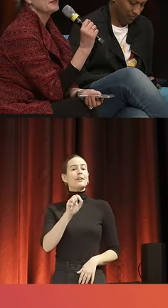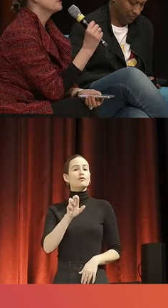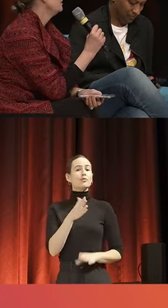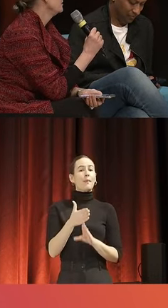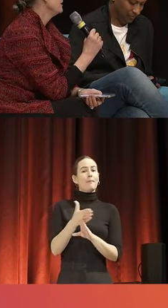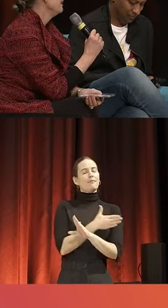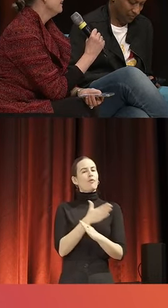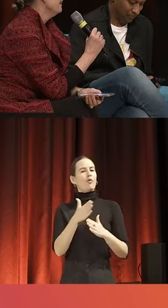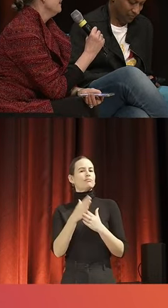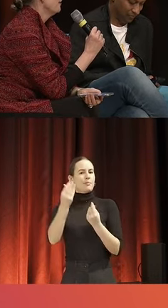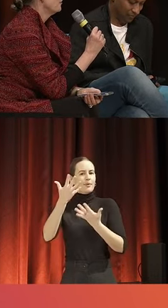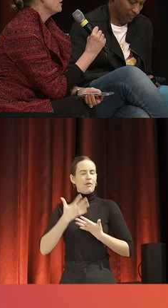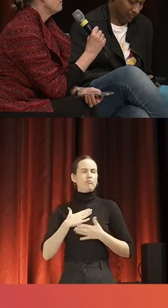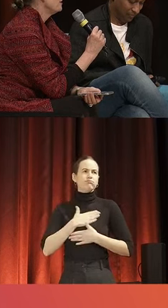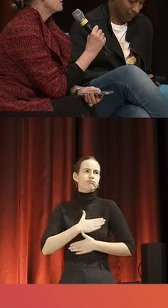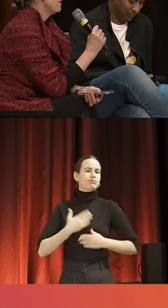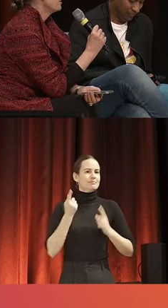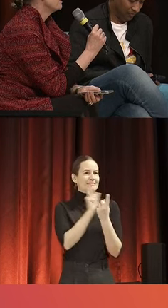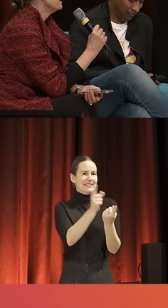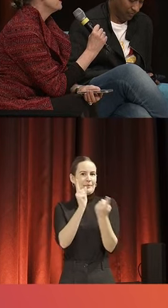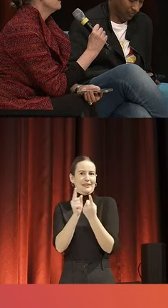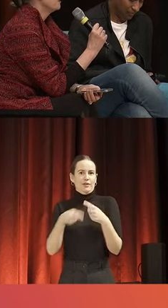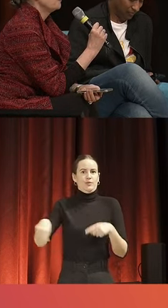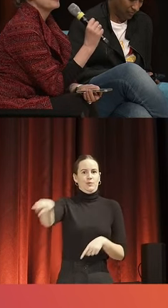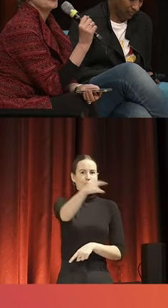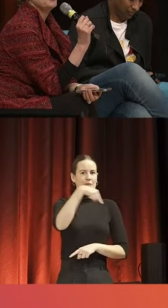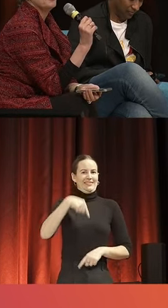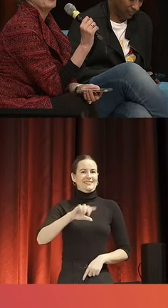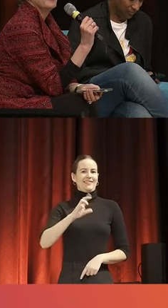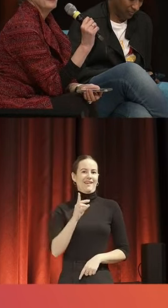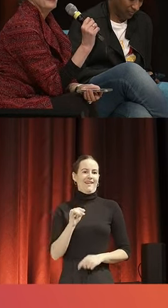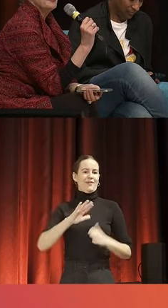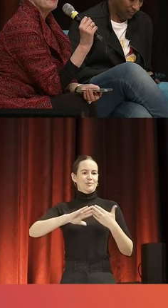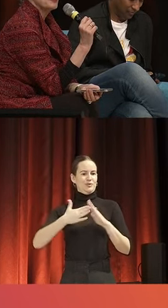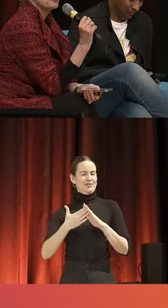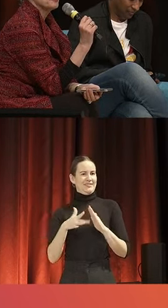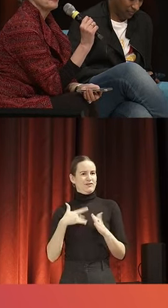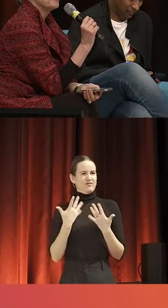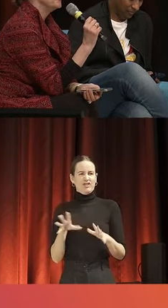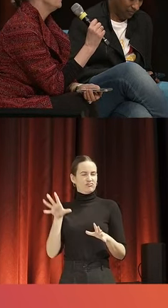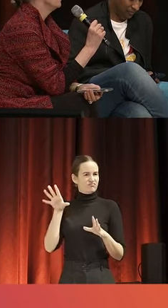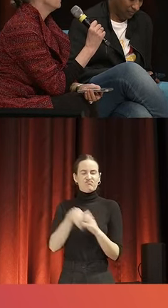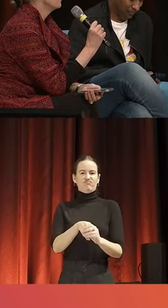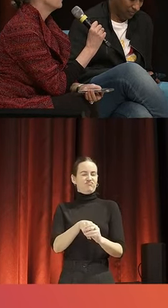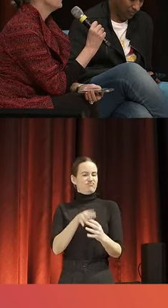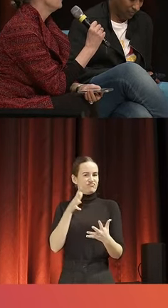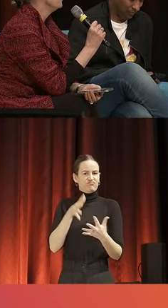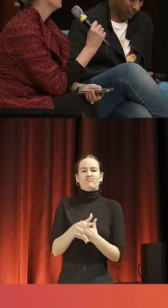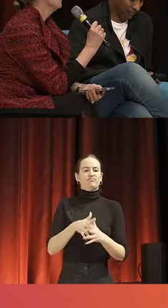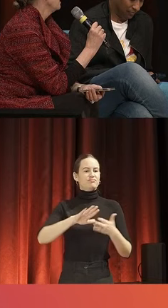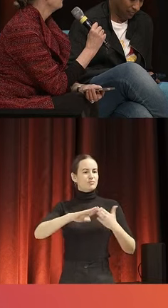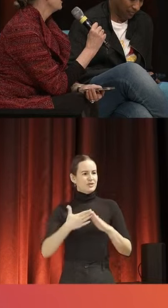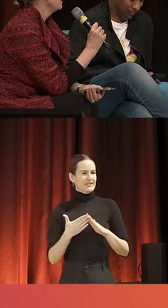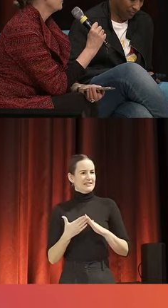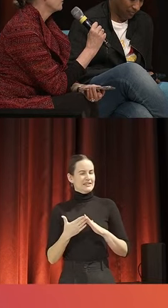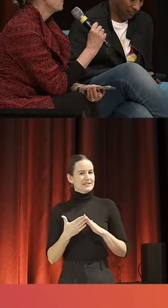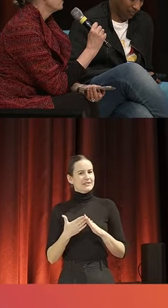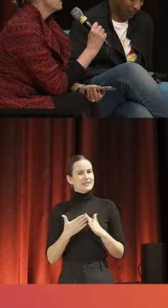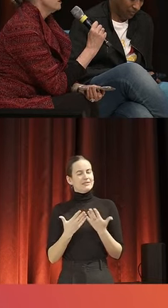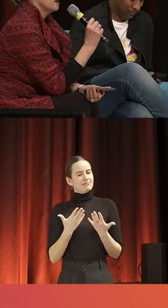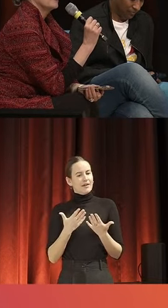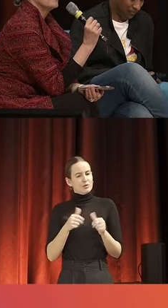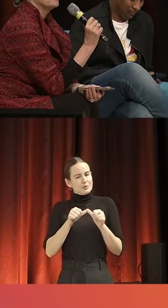people in this community and already feels part of it and wants to make sure that we continue to have